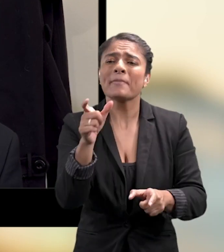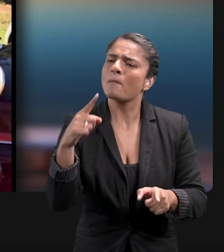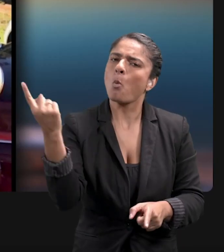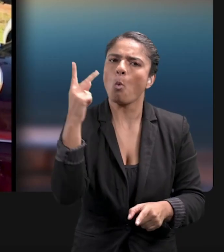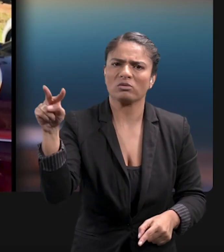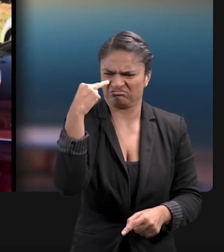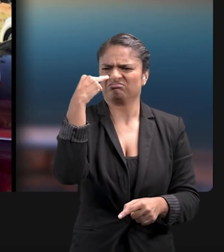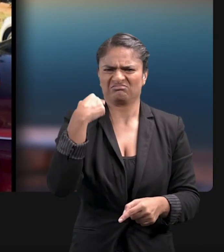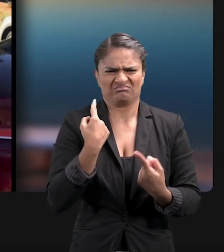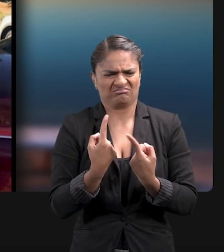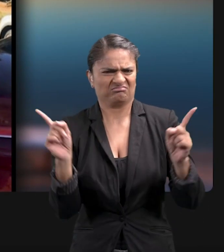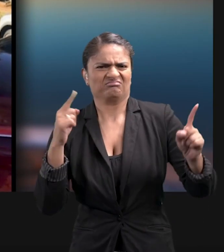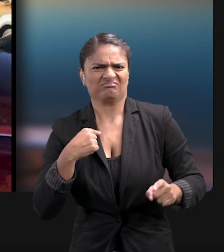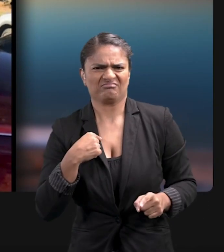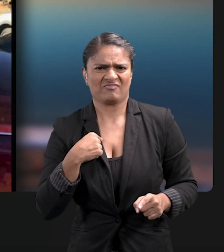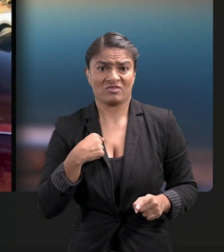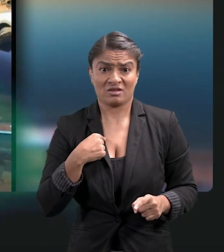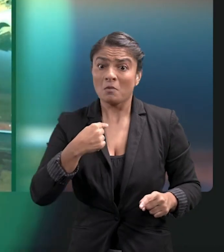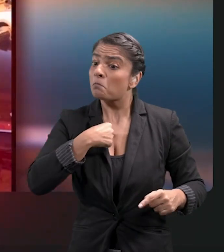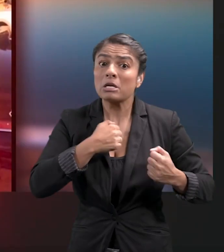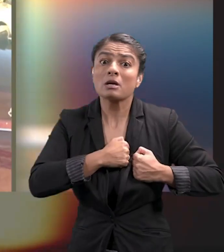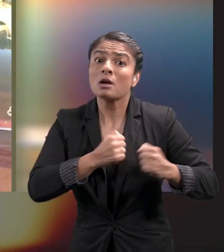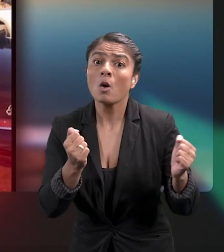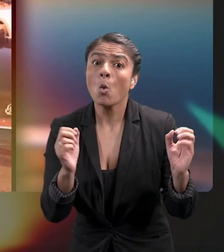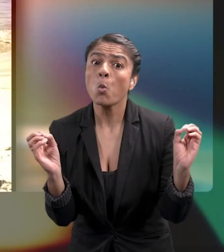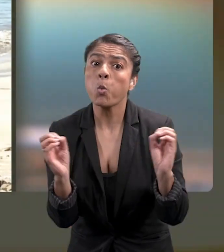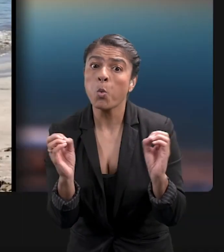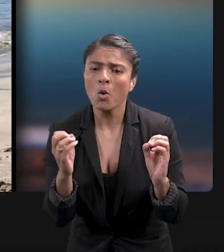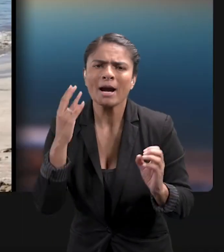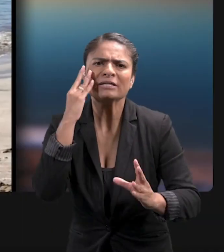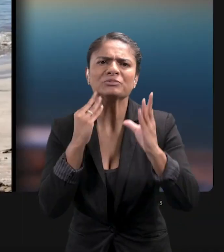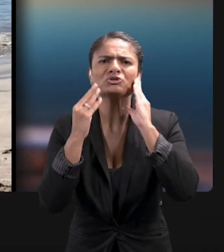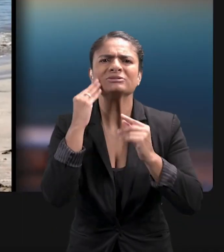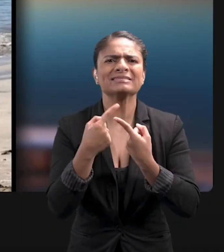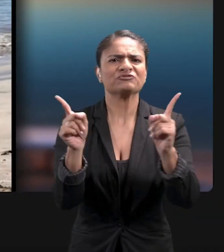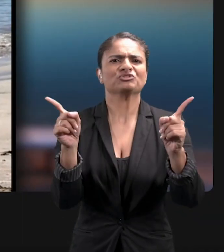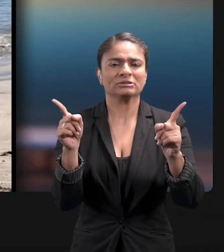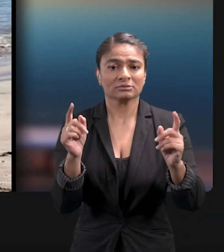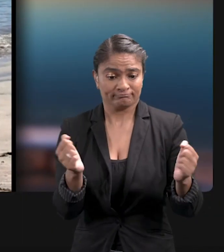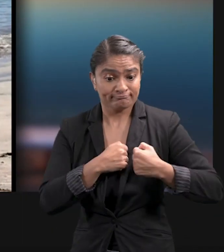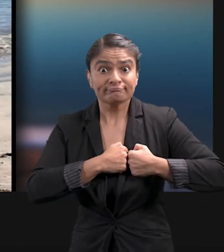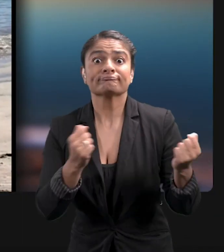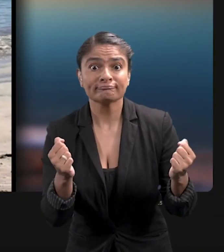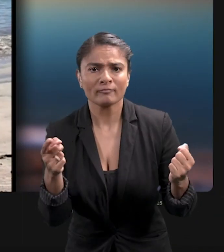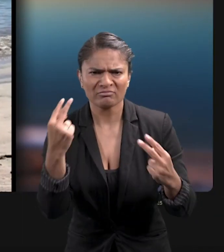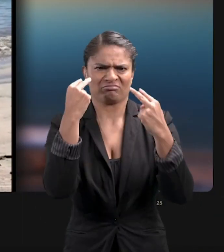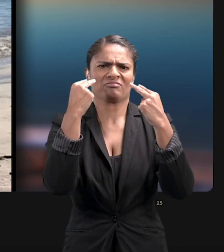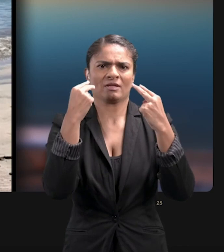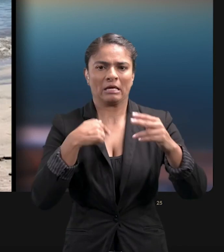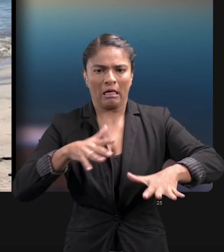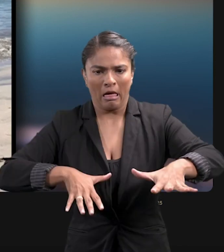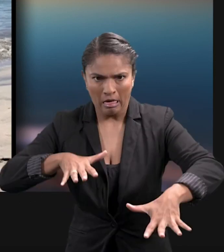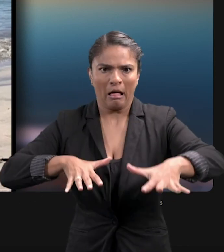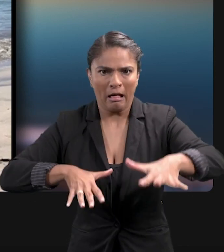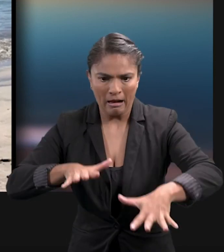different. Whereas, at least in my experience, when you do get to disclosing, then people actually seem to be very accepting. So it's so